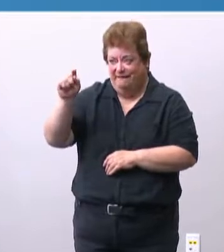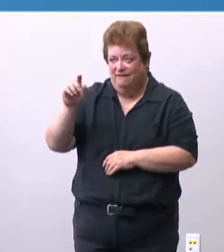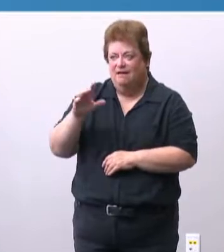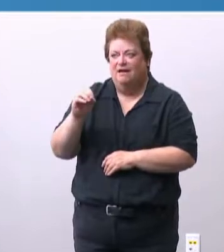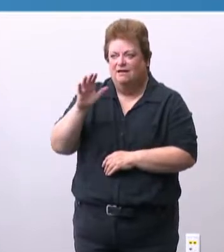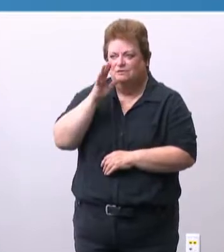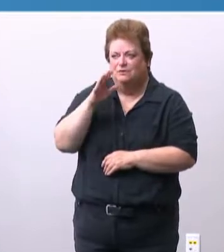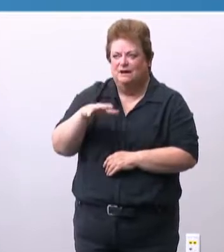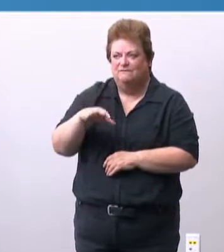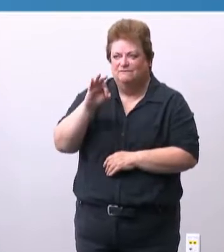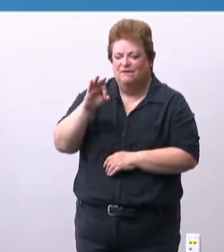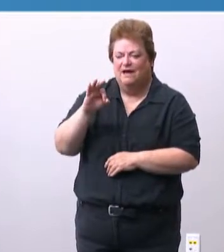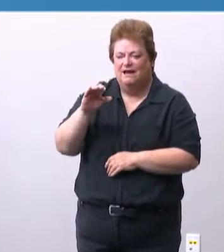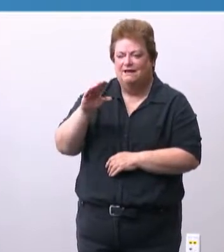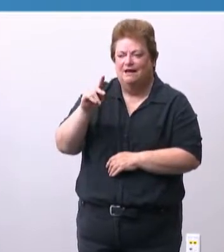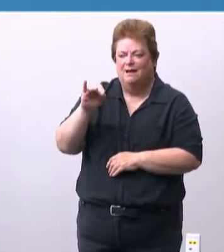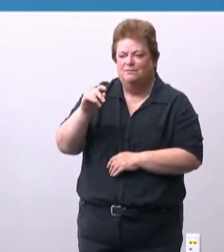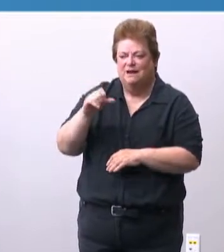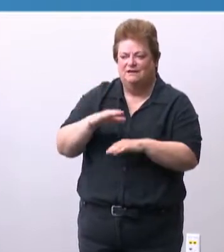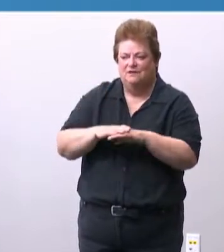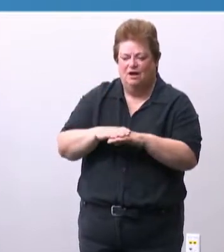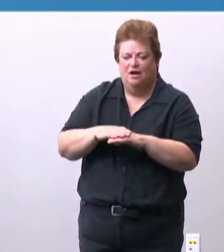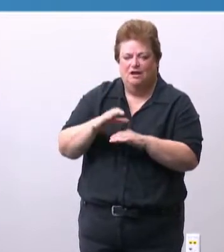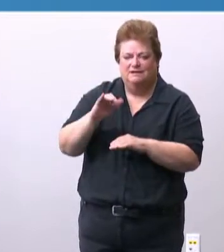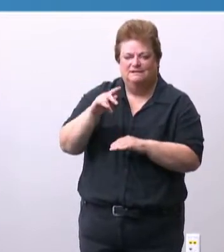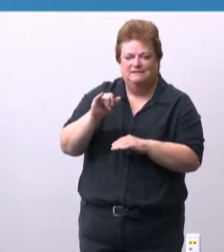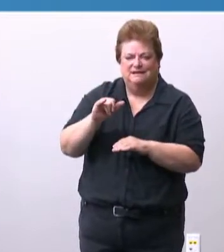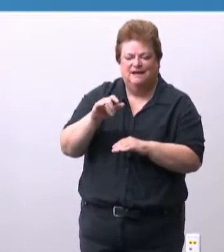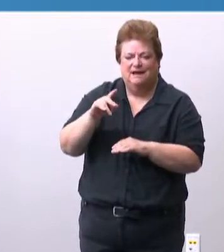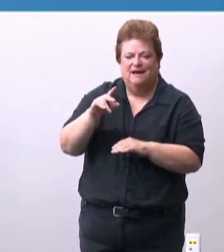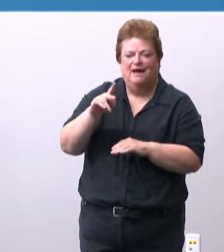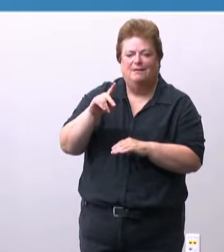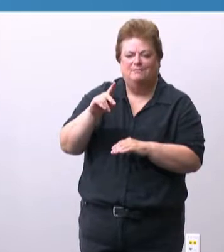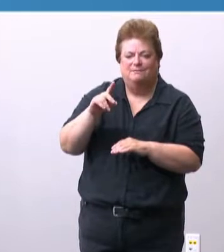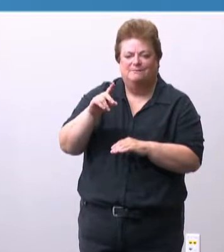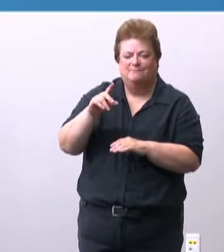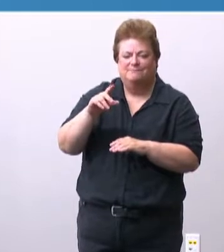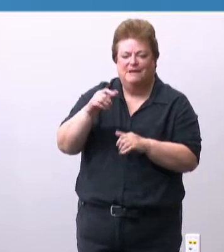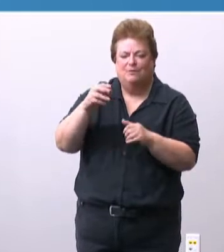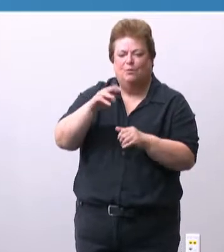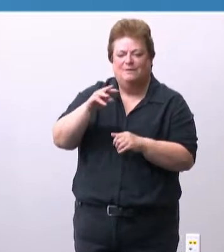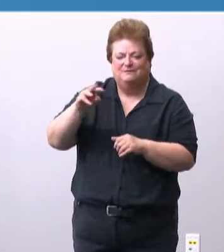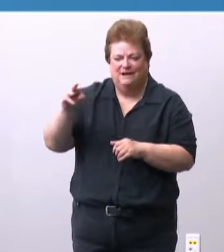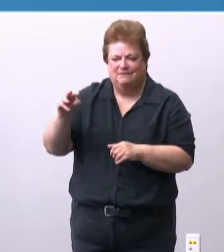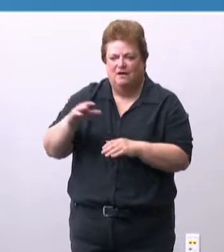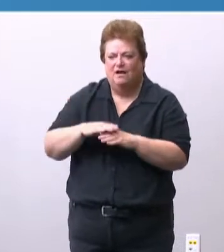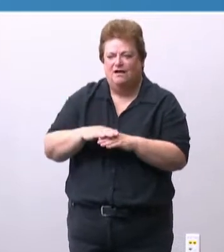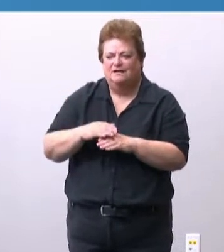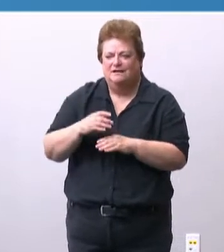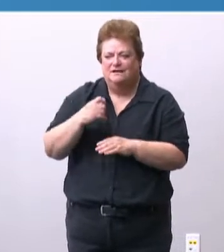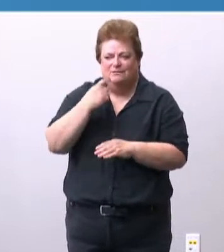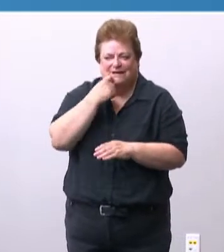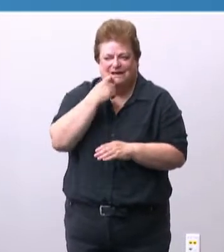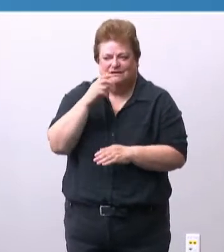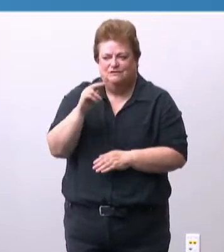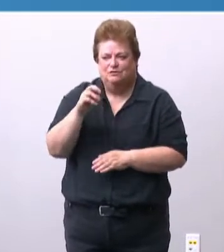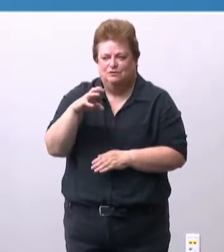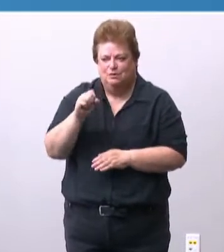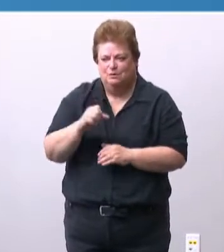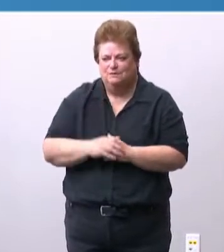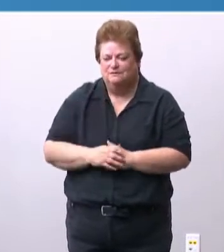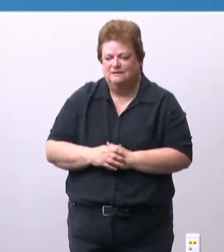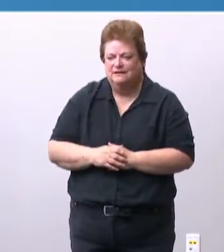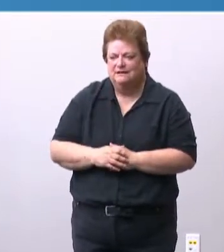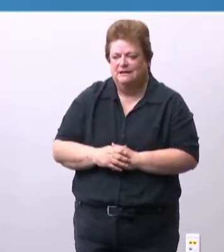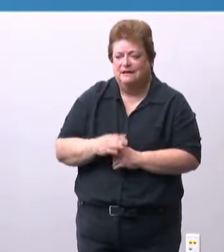also find the updates on the city's homepage at lincoln.ne.gov in the latest news section. And if you